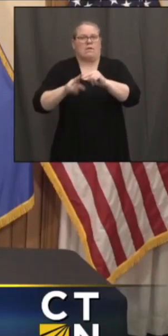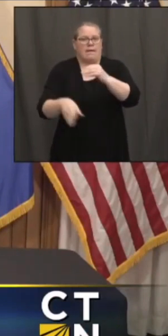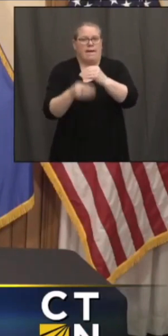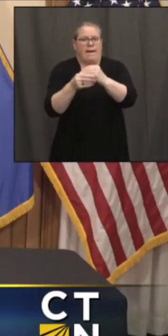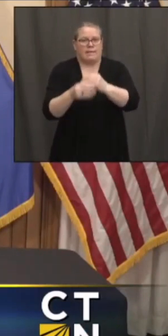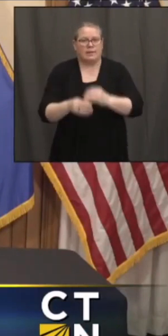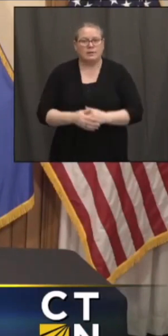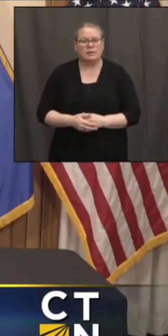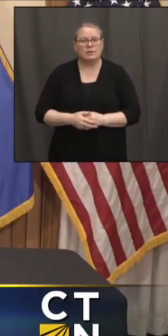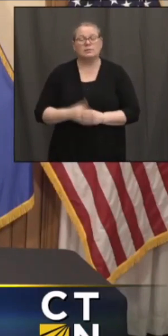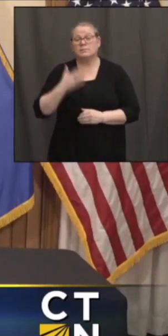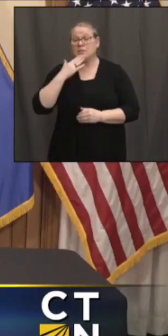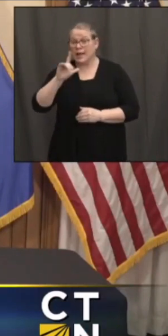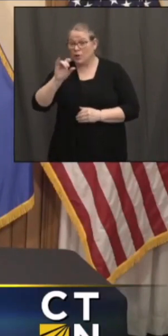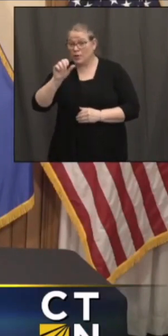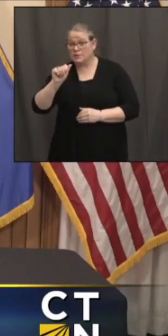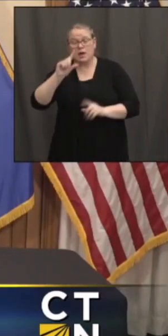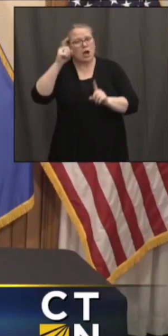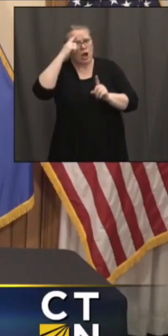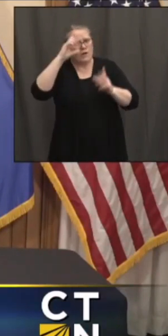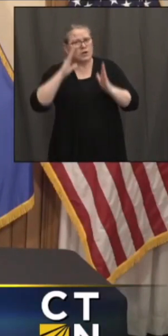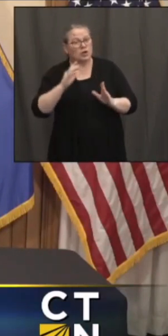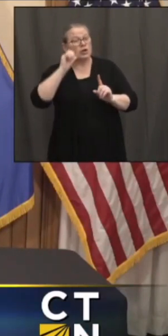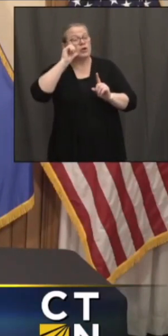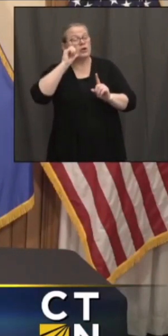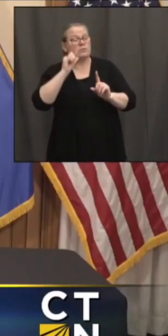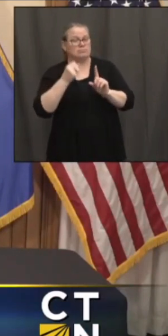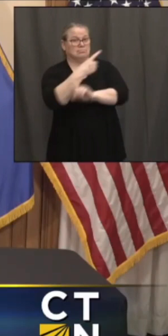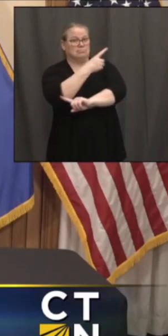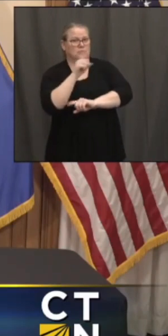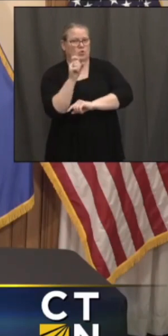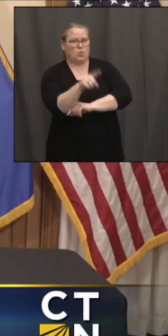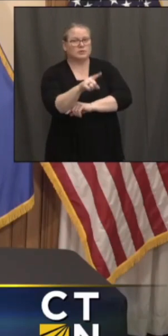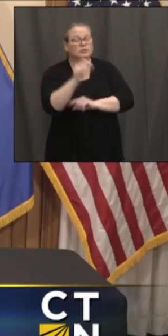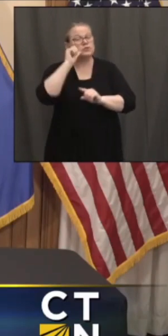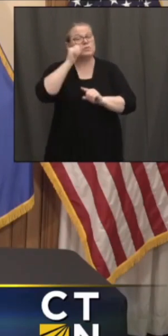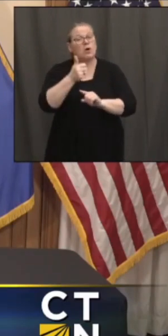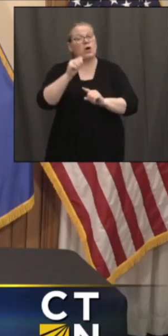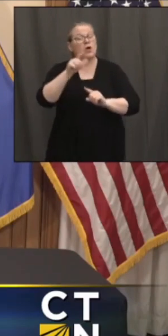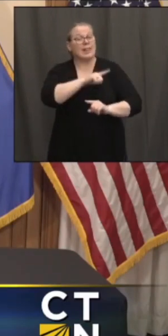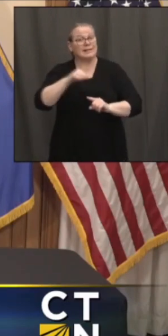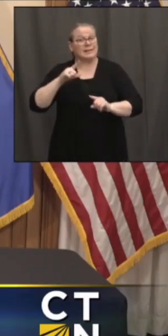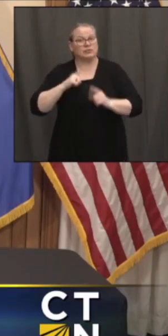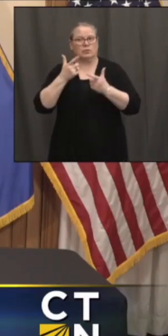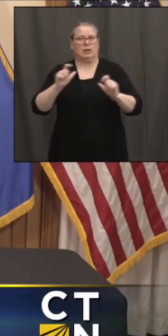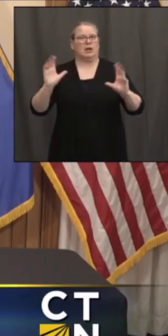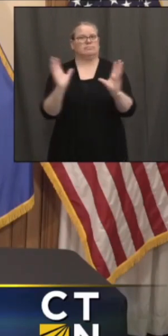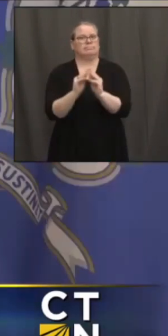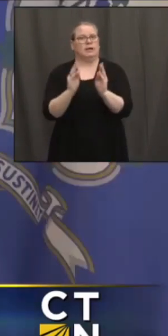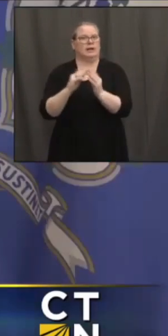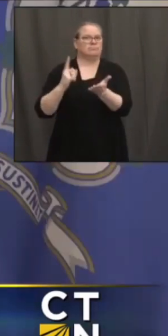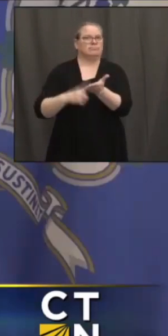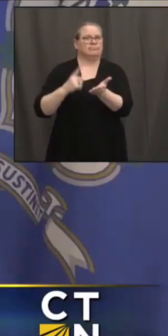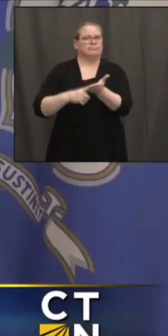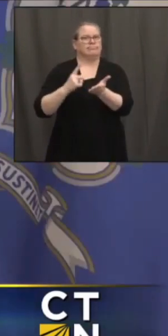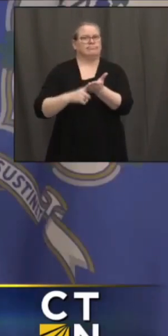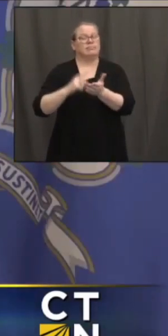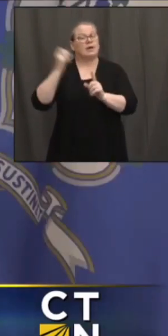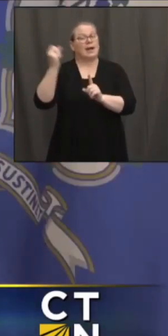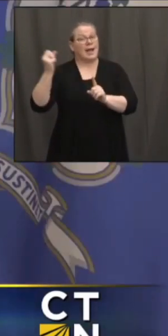Tomorrow, there's going to be a big forum at the legislature about gambling expansion. Do we have a deal yet